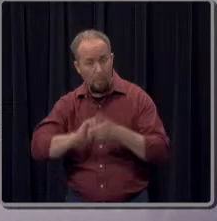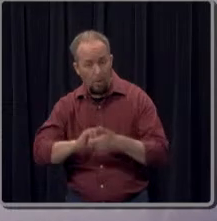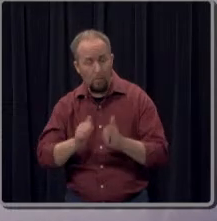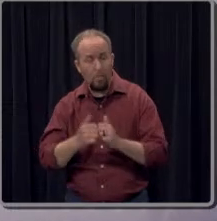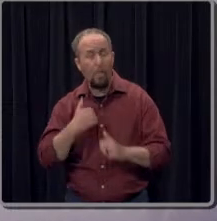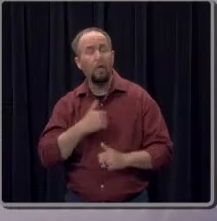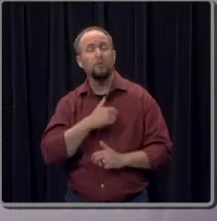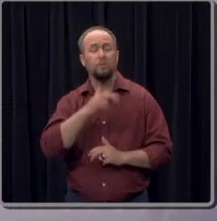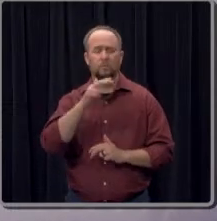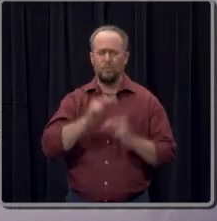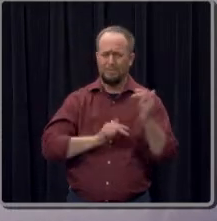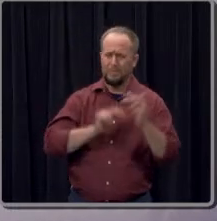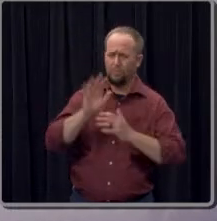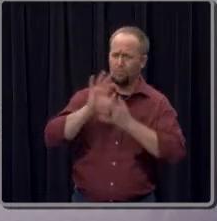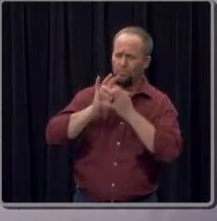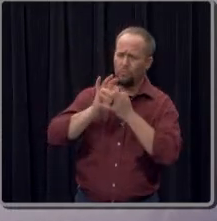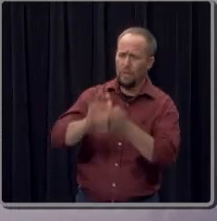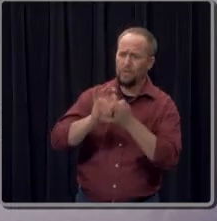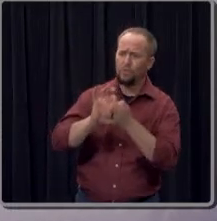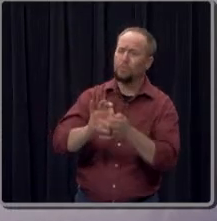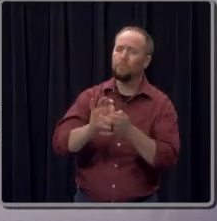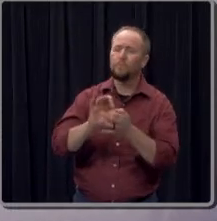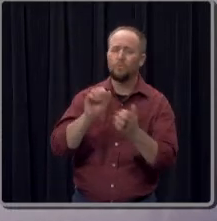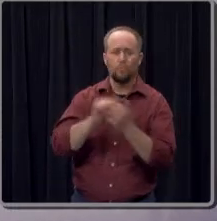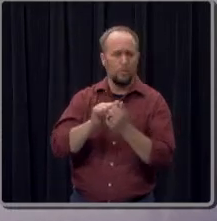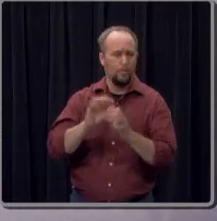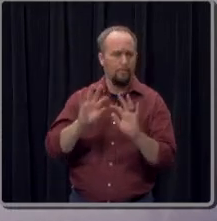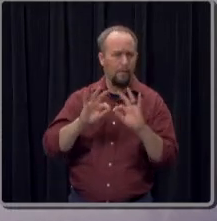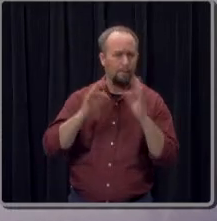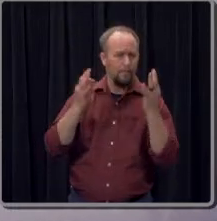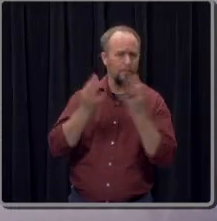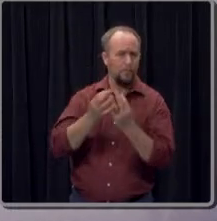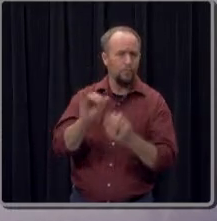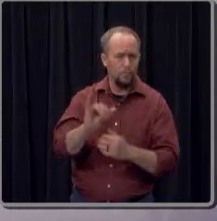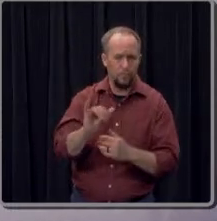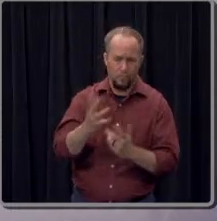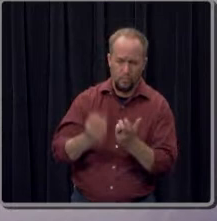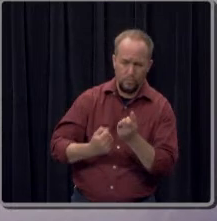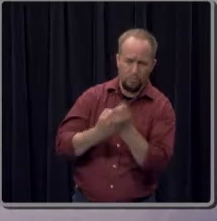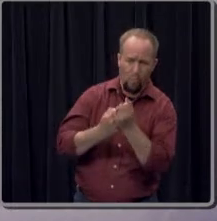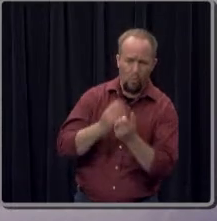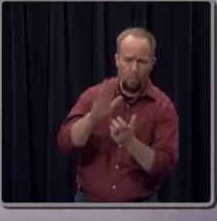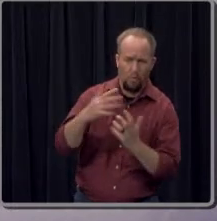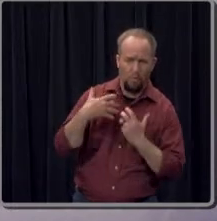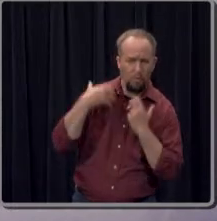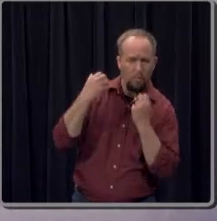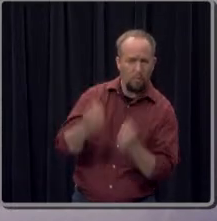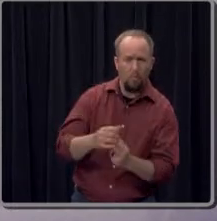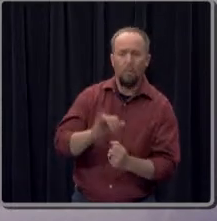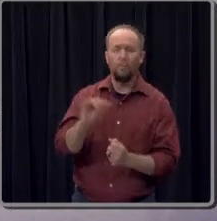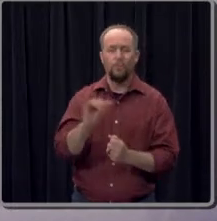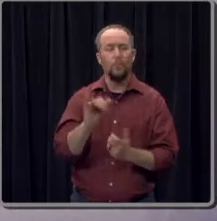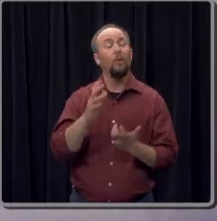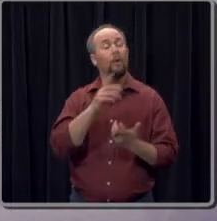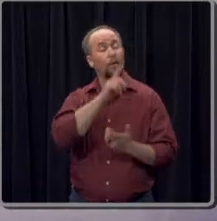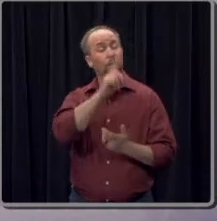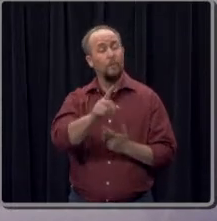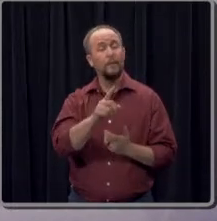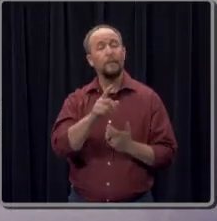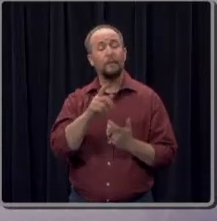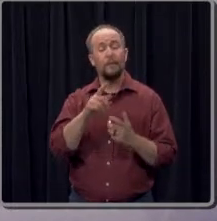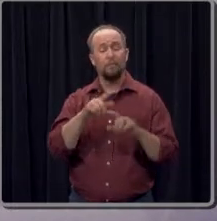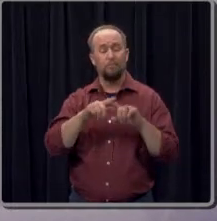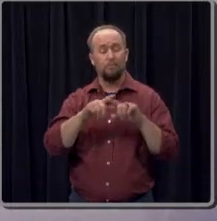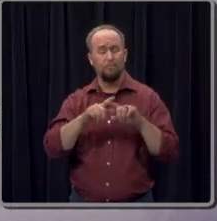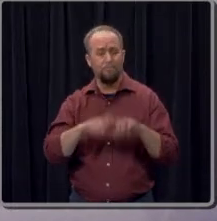build relationships with our families to support their well-being. And really, the base roots for